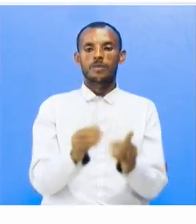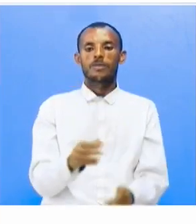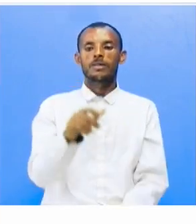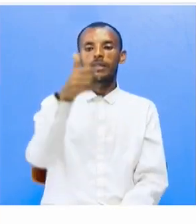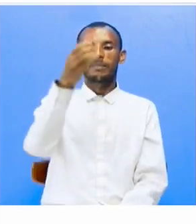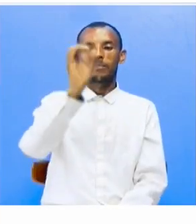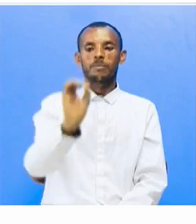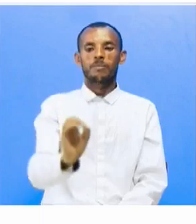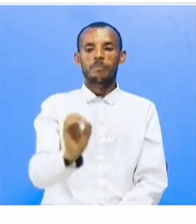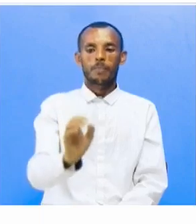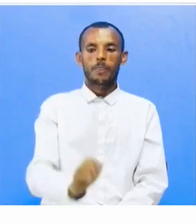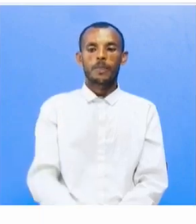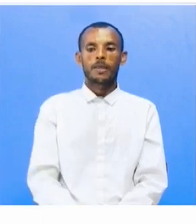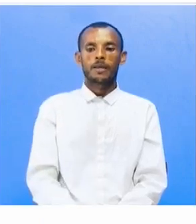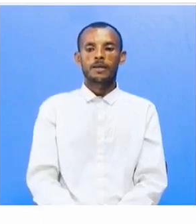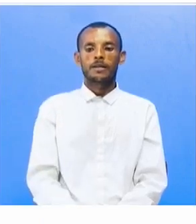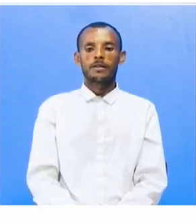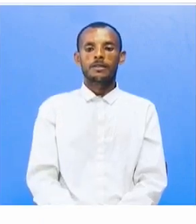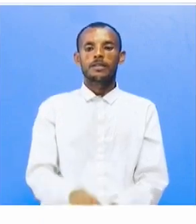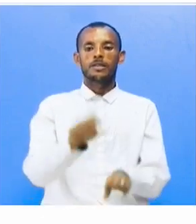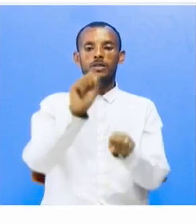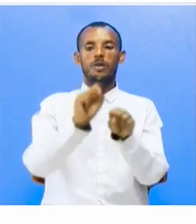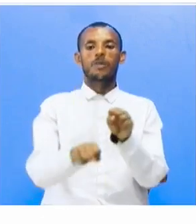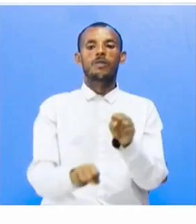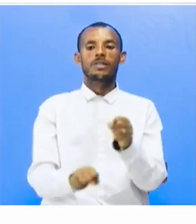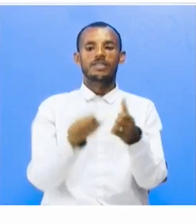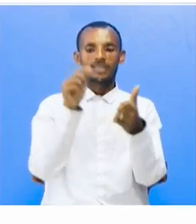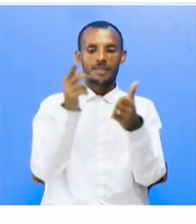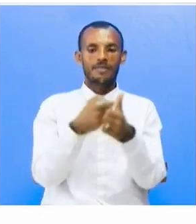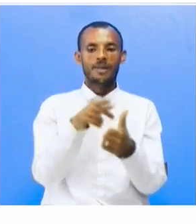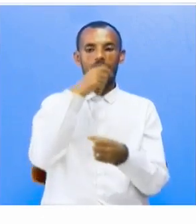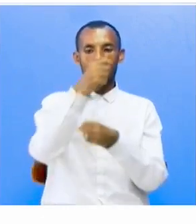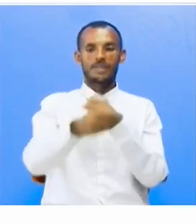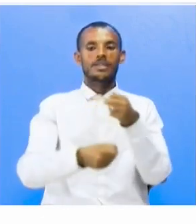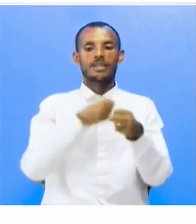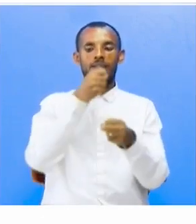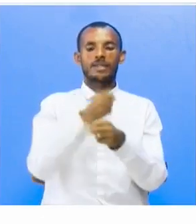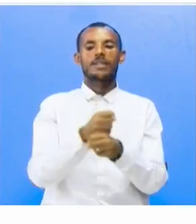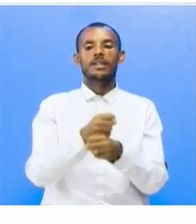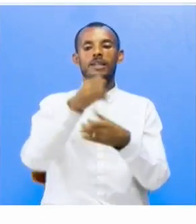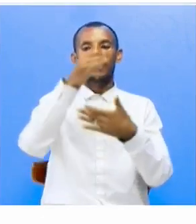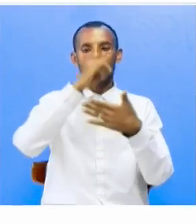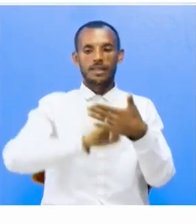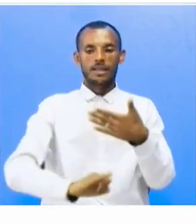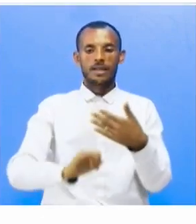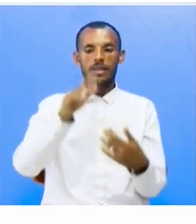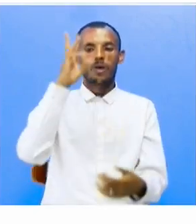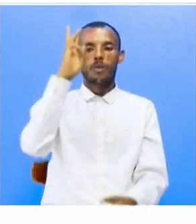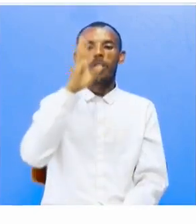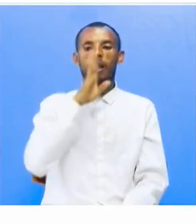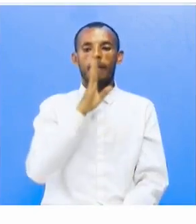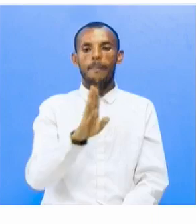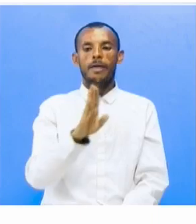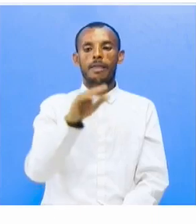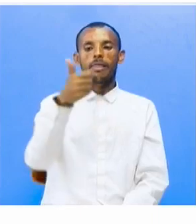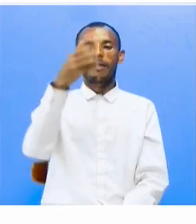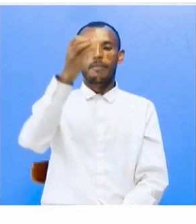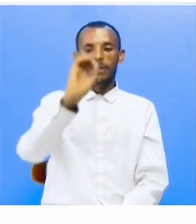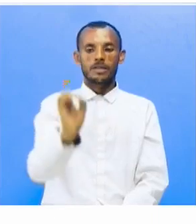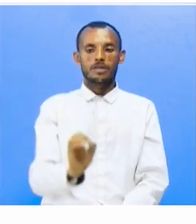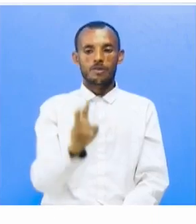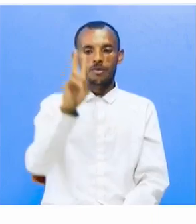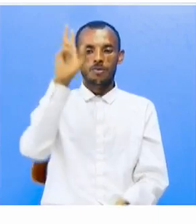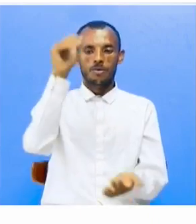10%. So, the first year interest will be 10% of